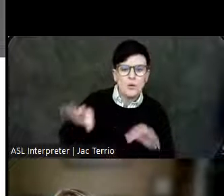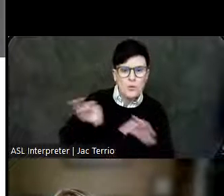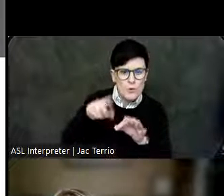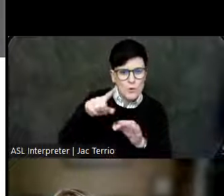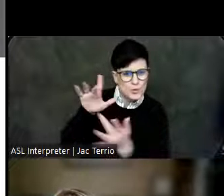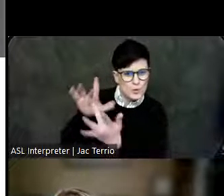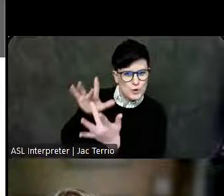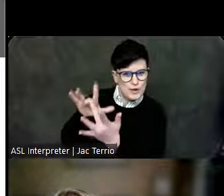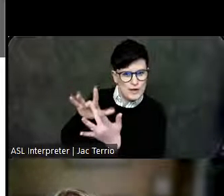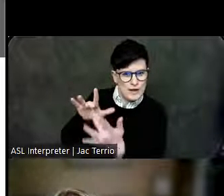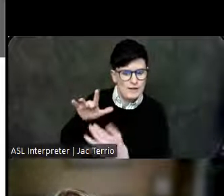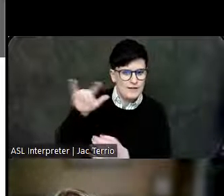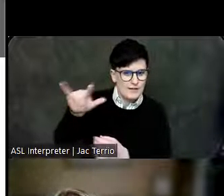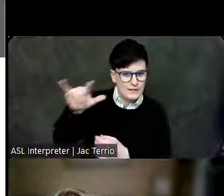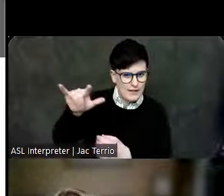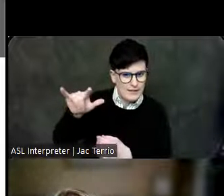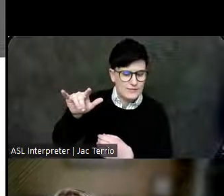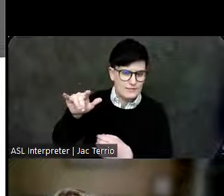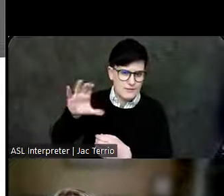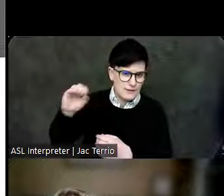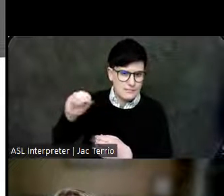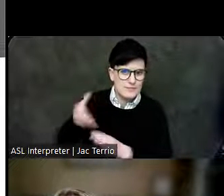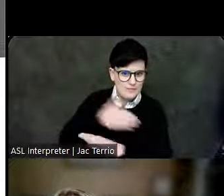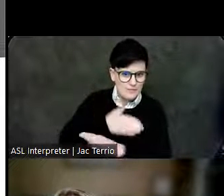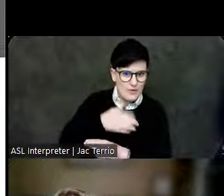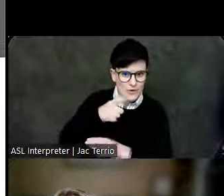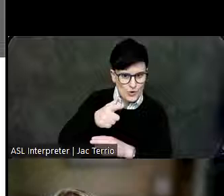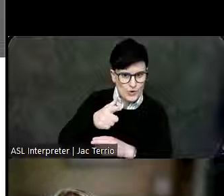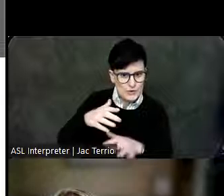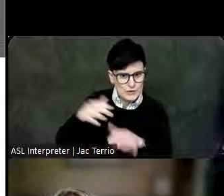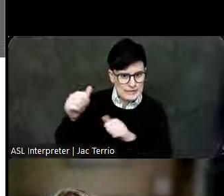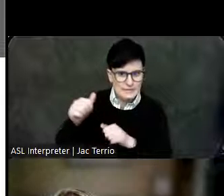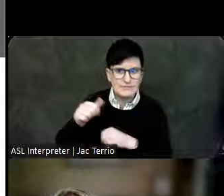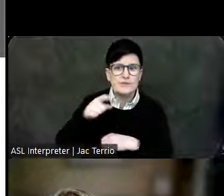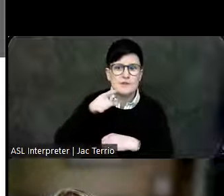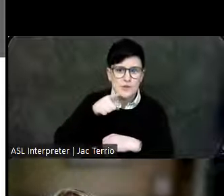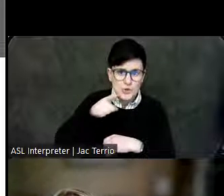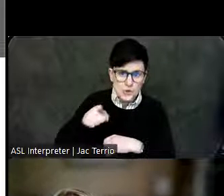The disability support desk can assist you with setting up gate escorts if you need that.